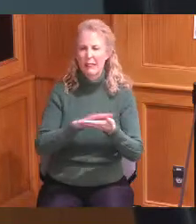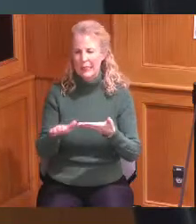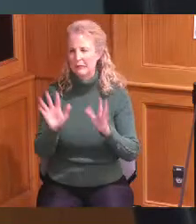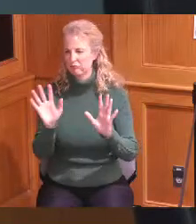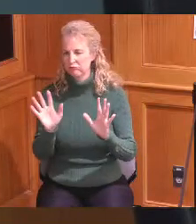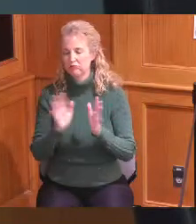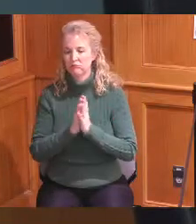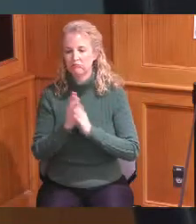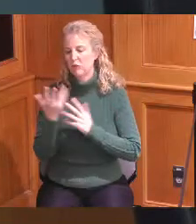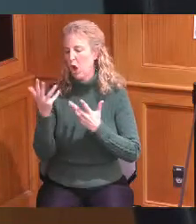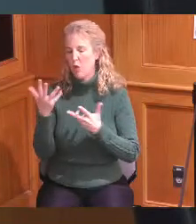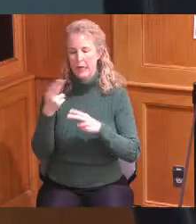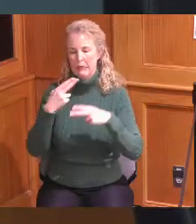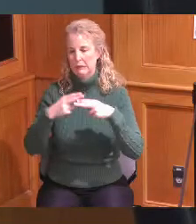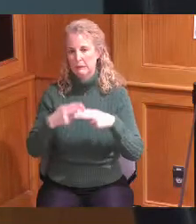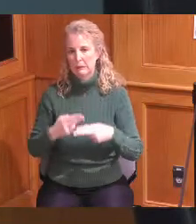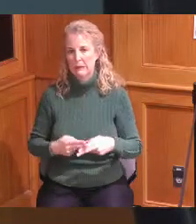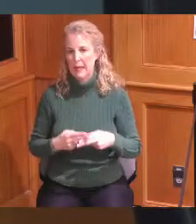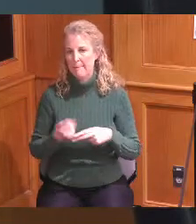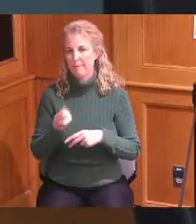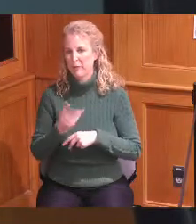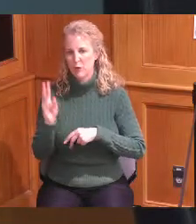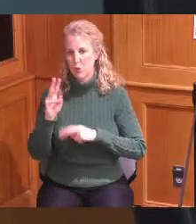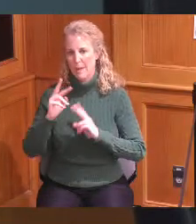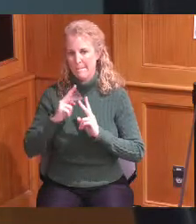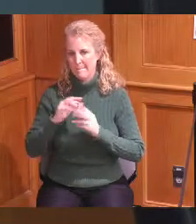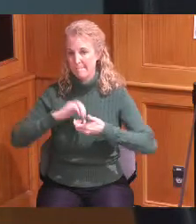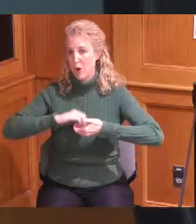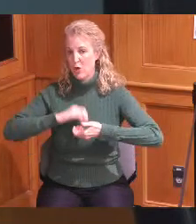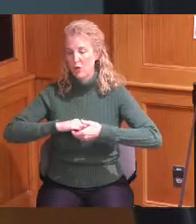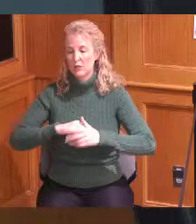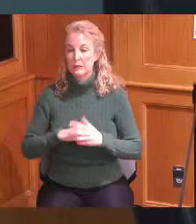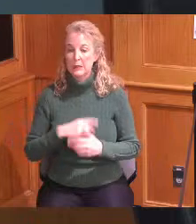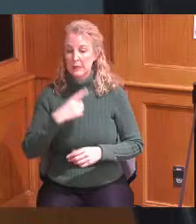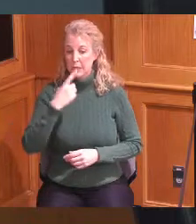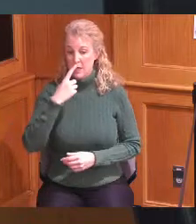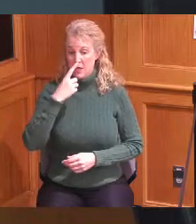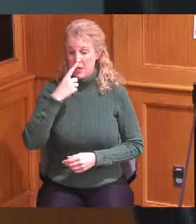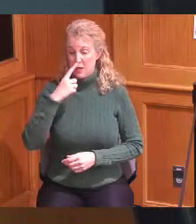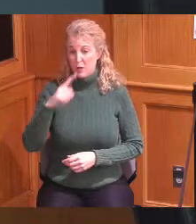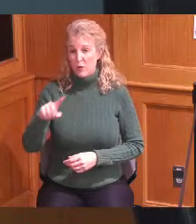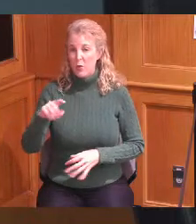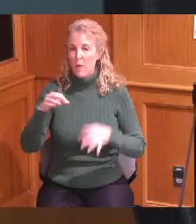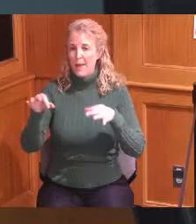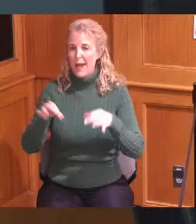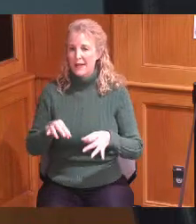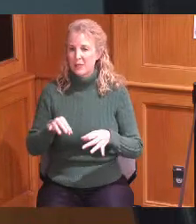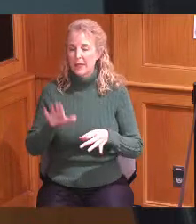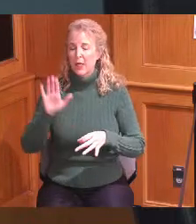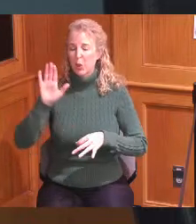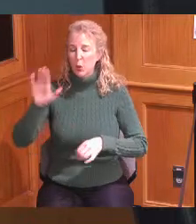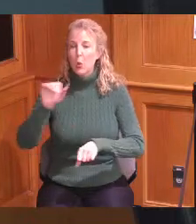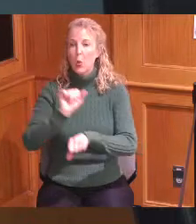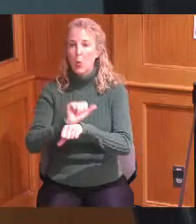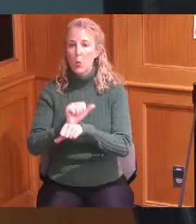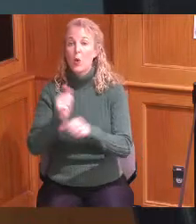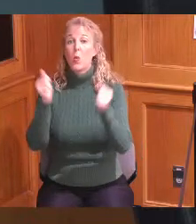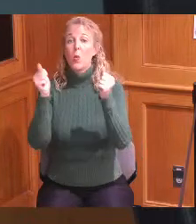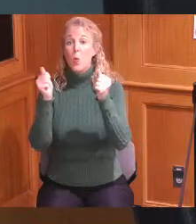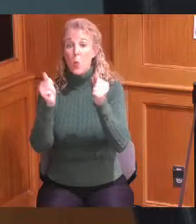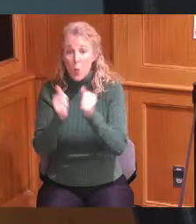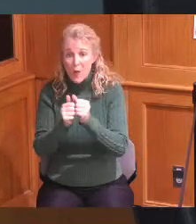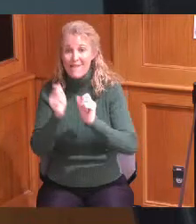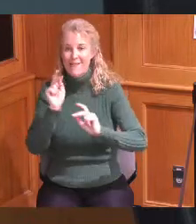you mentioned some of the partners strategies for one. Can you help us better understand what that interaction looks like as you encounter people